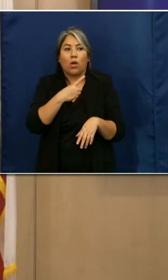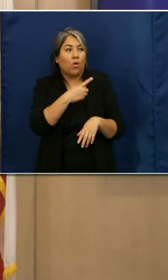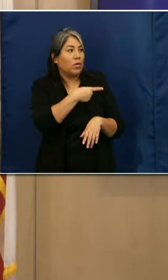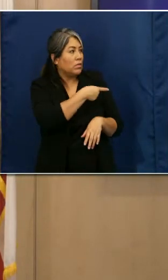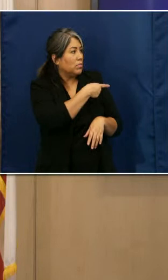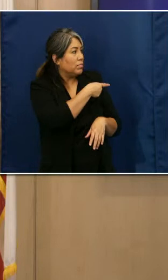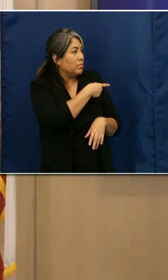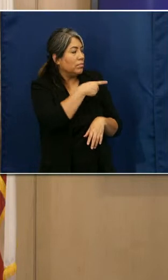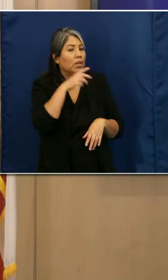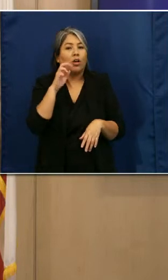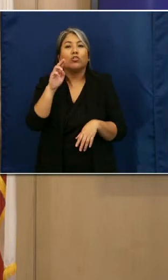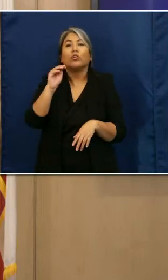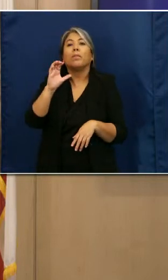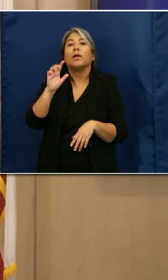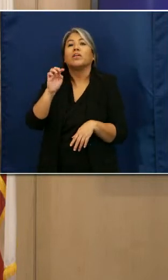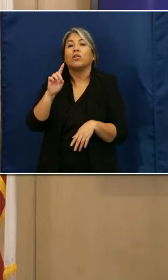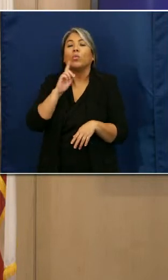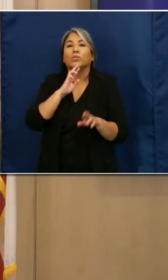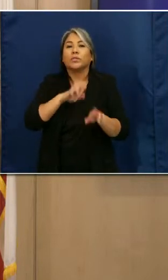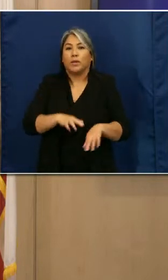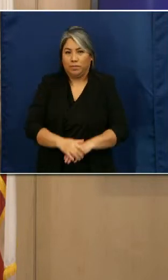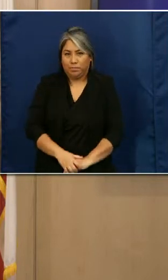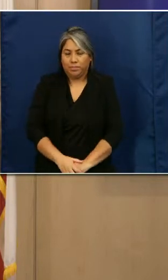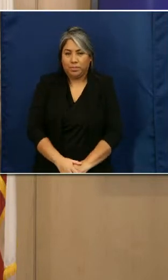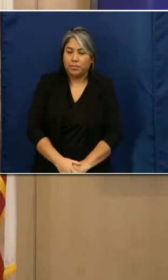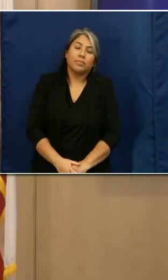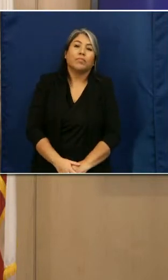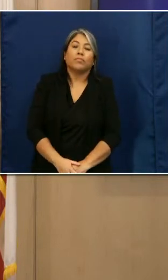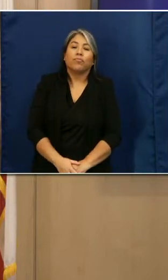no, I'm sorry, Dr. McDonald is going to respond.